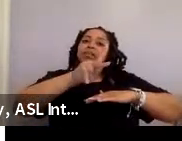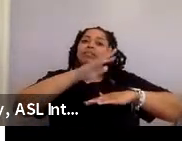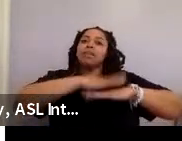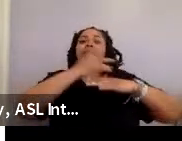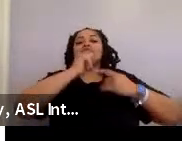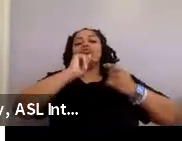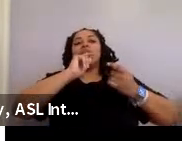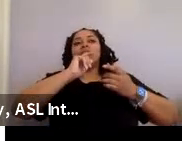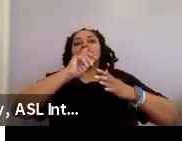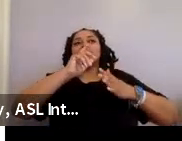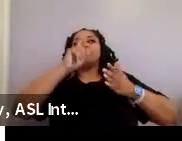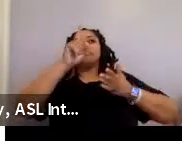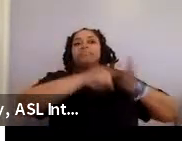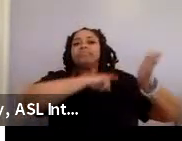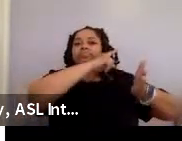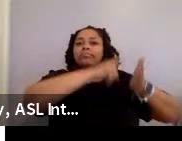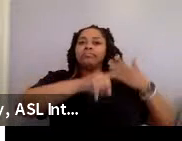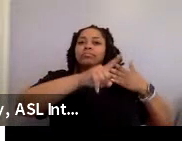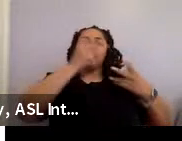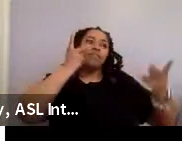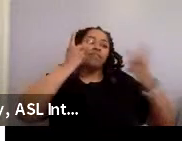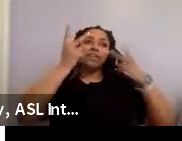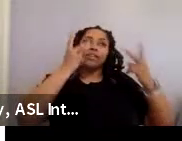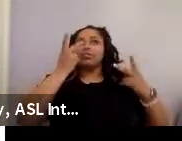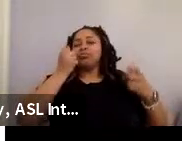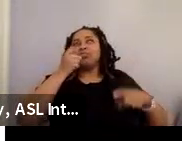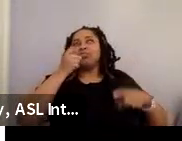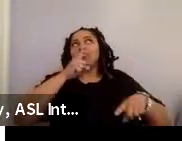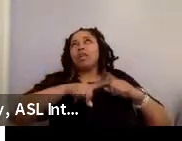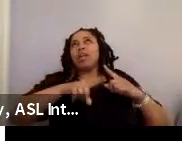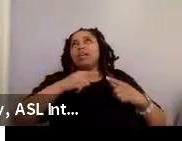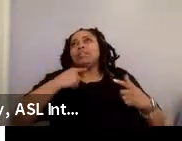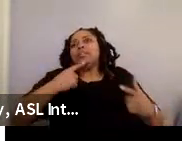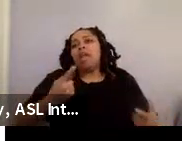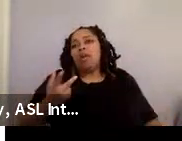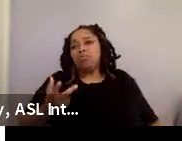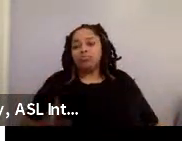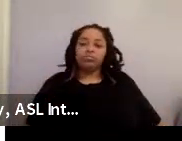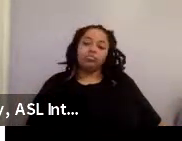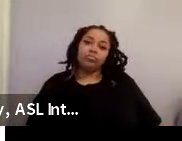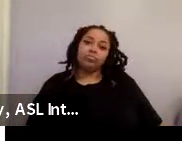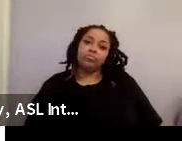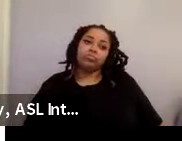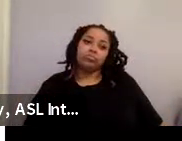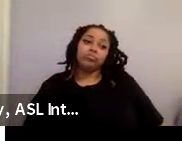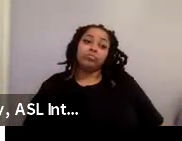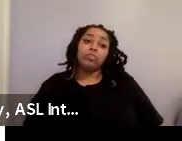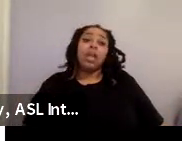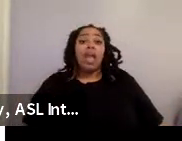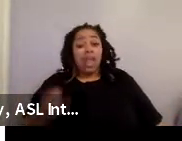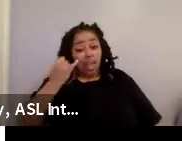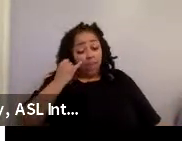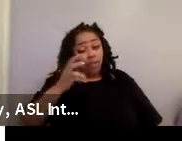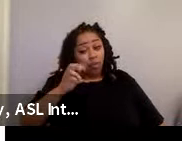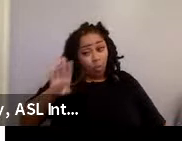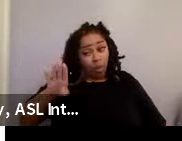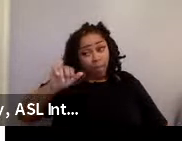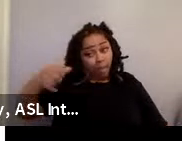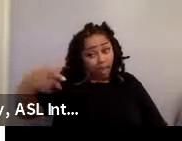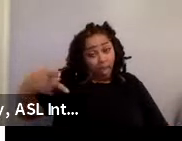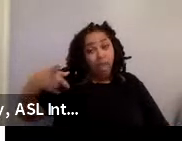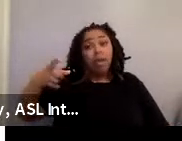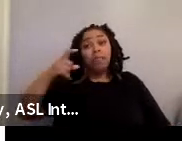visual distinction. So maybe that you can't even tell. Well, if it is a web app, if you're really in your